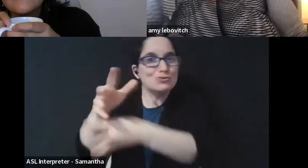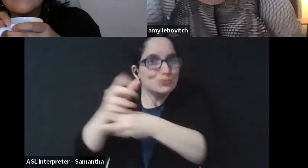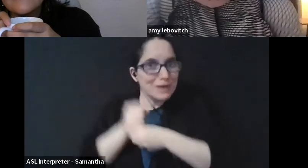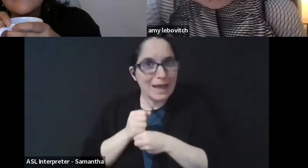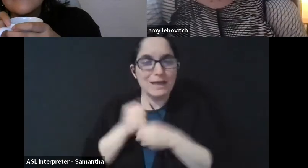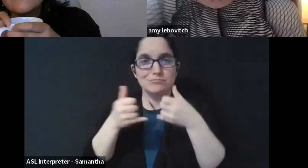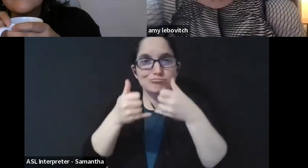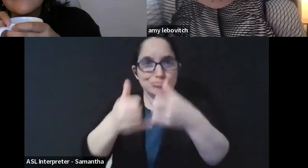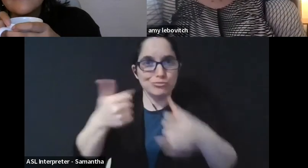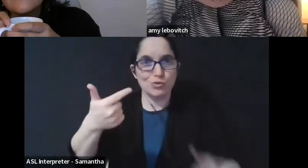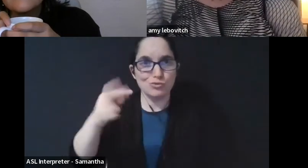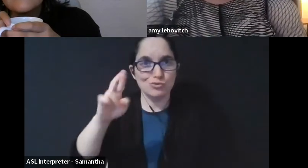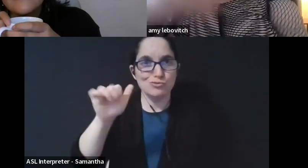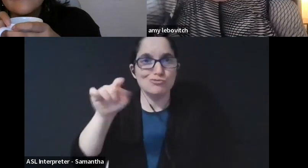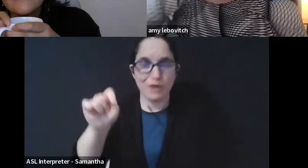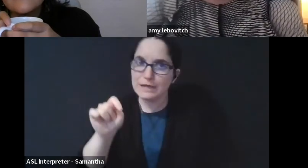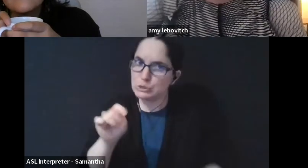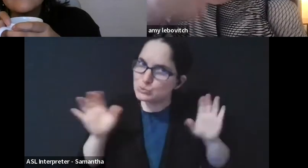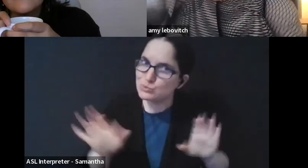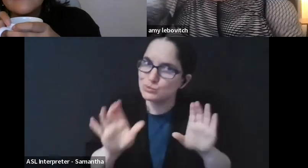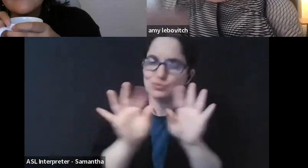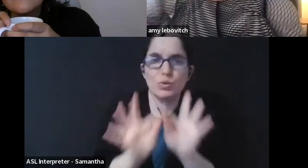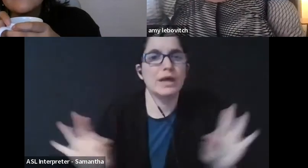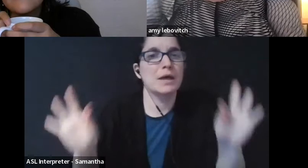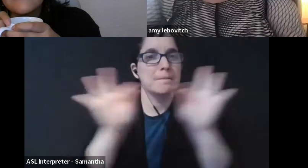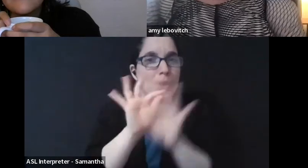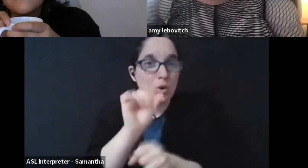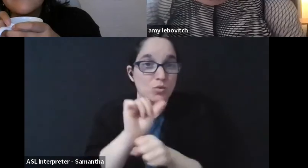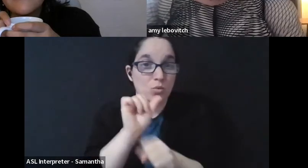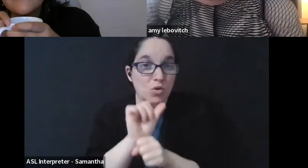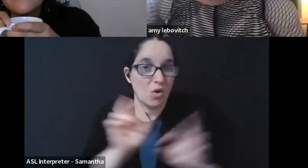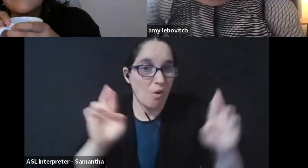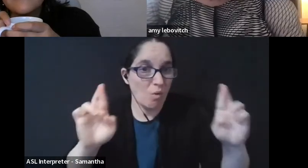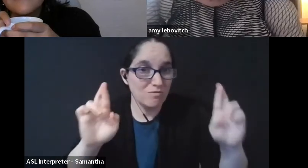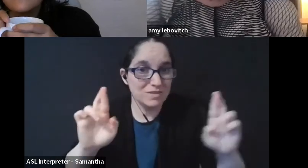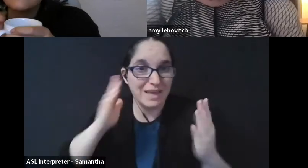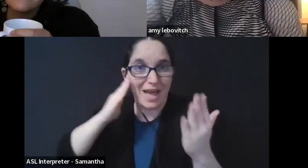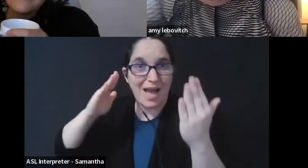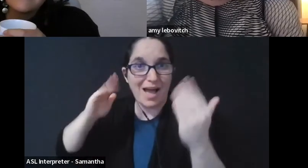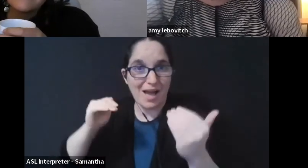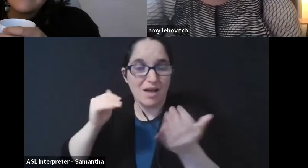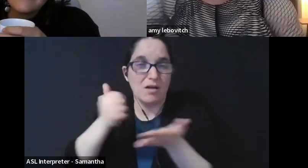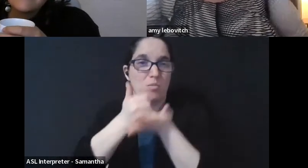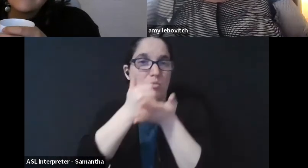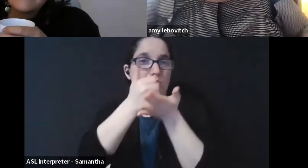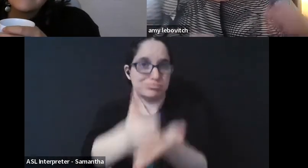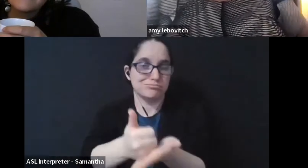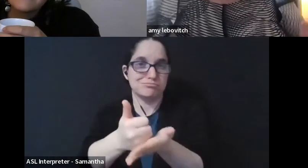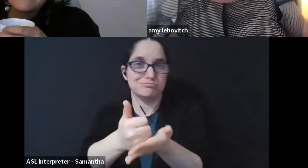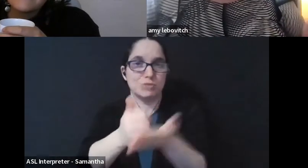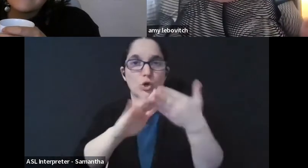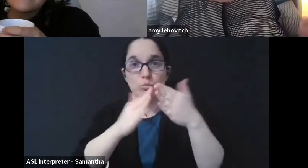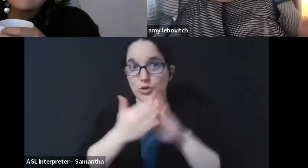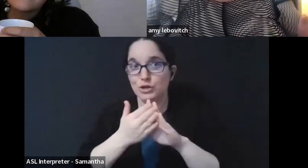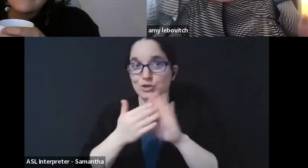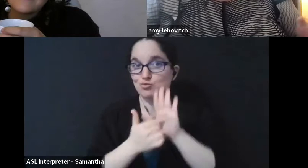this important work that's gonna help, or the hope is that it's gonna eventually help our community by maybe shining a